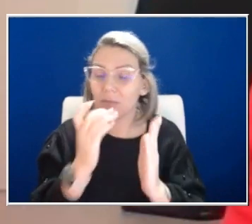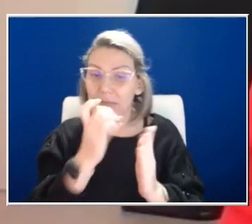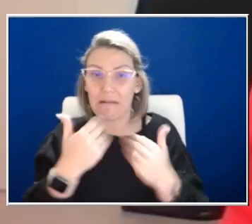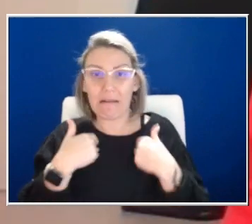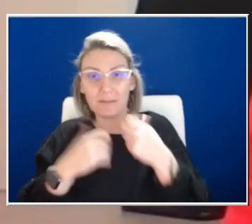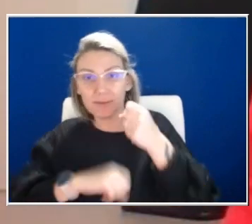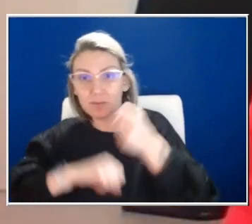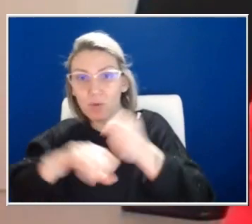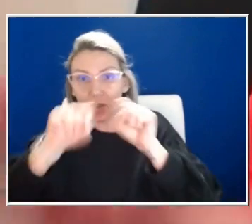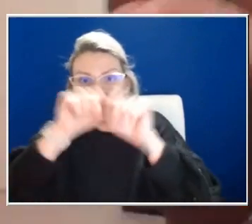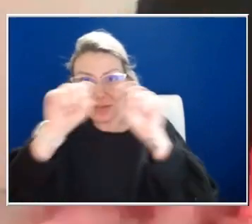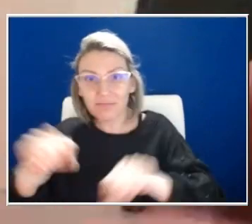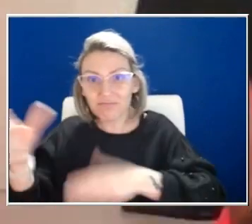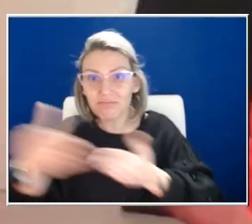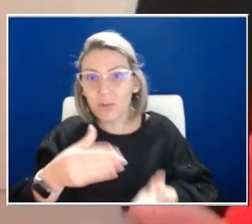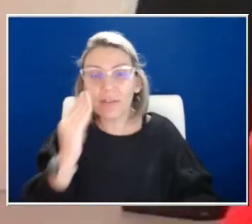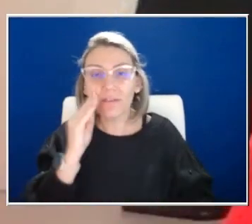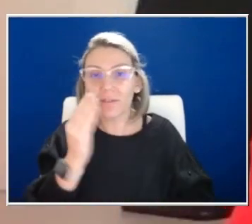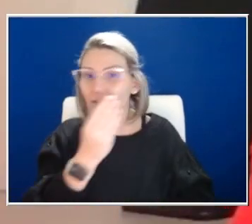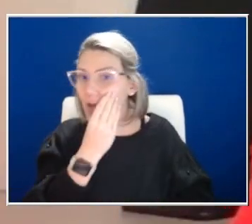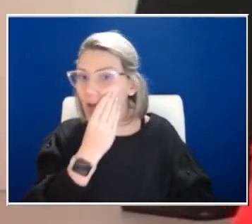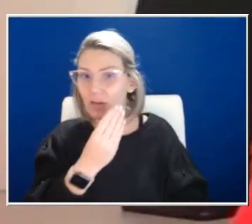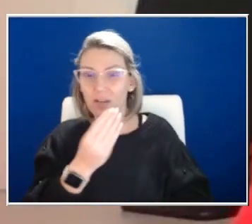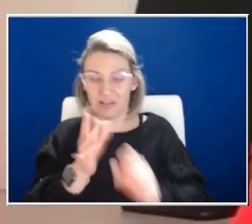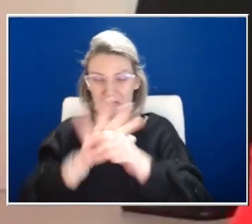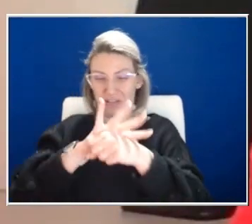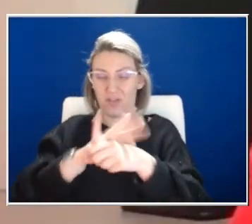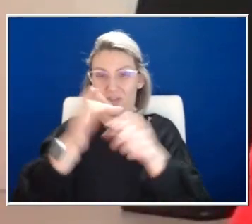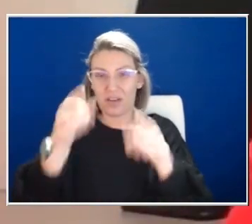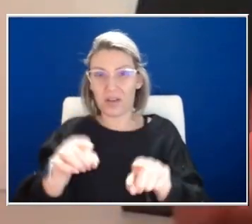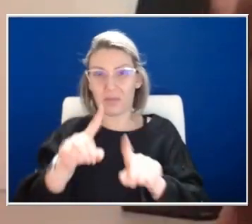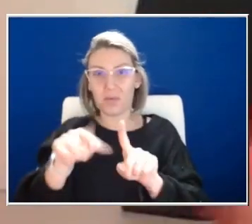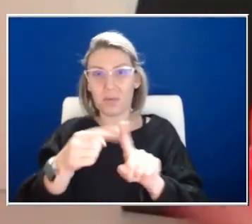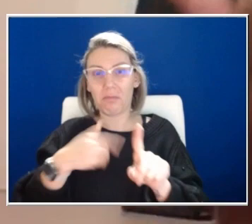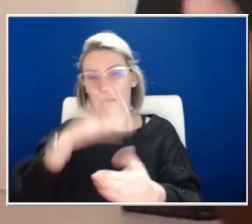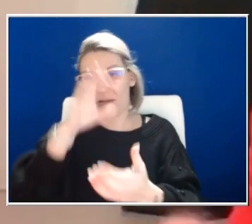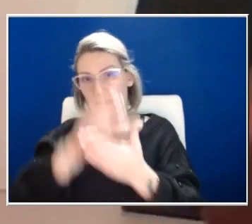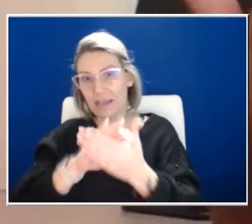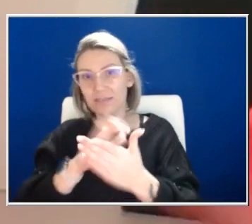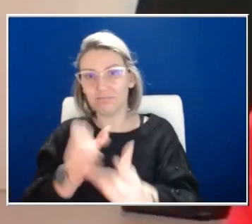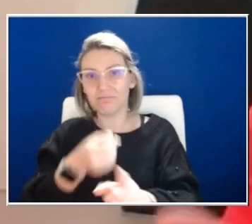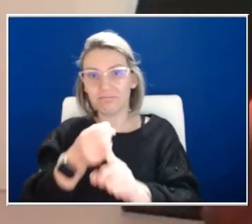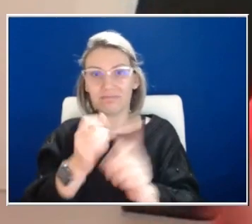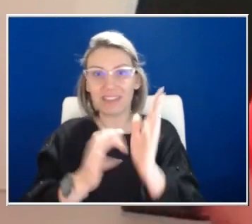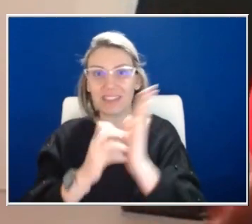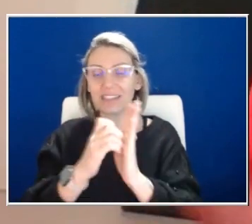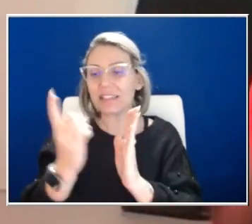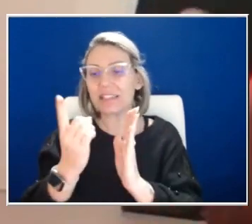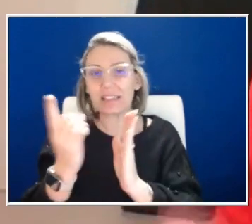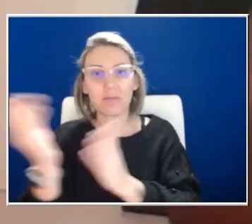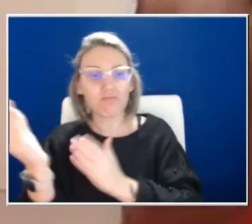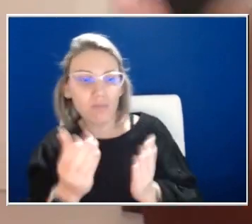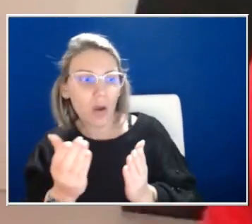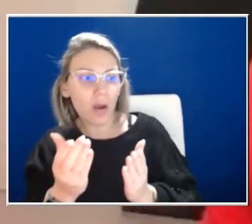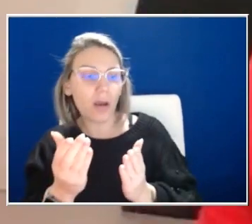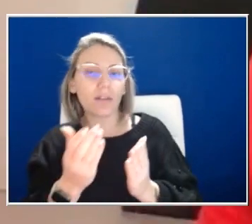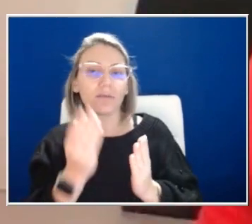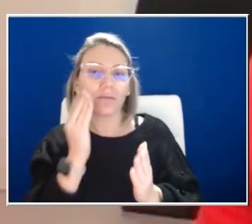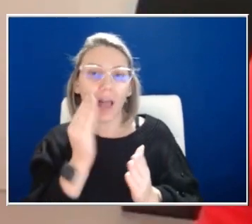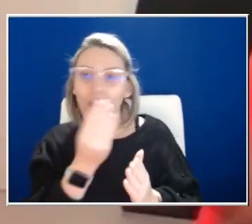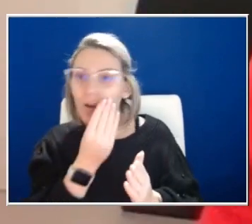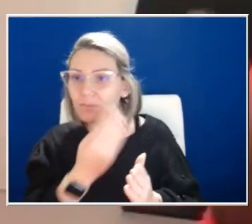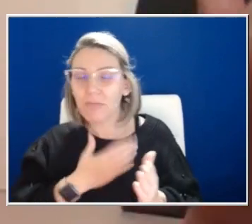to even bring them a flower. It was COVID when my husband had cancer, and someone delivered flowers to my home once a week.